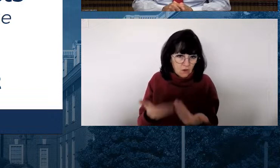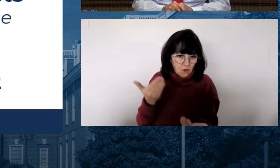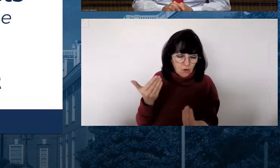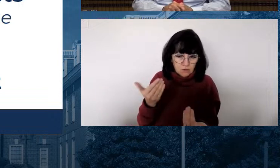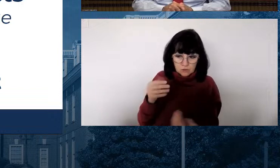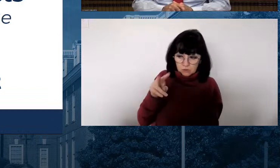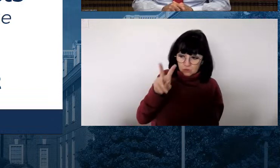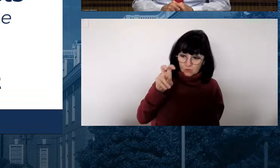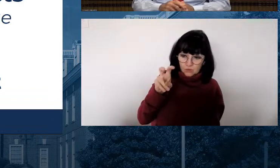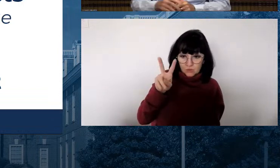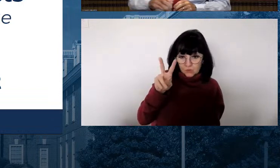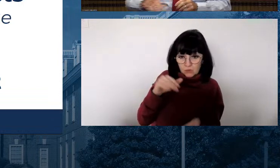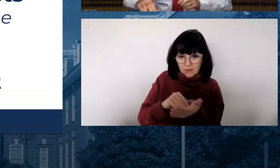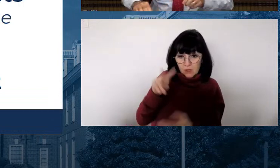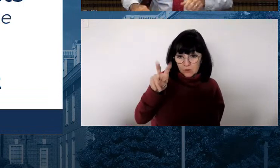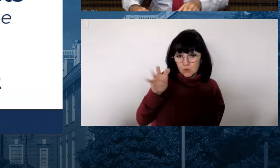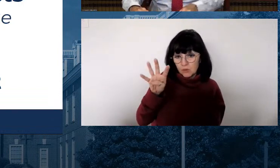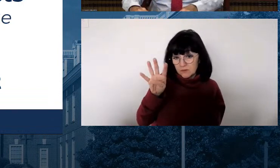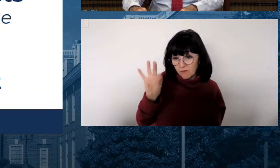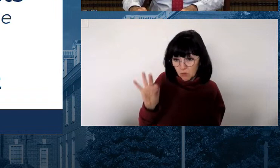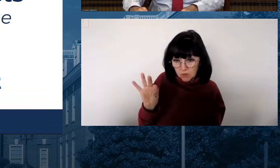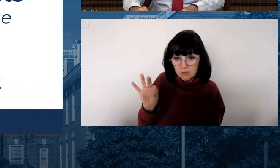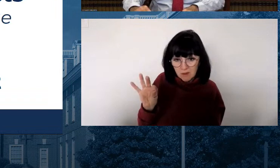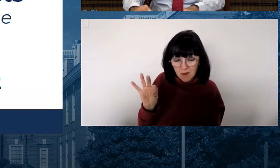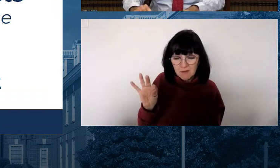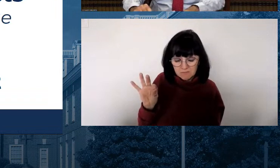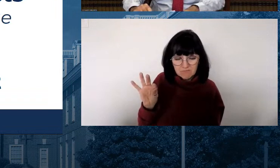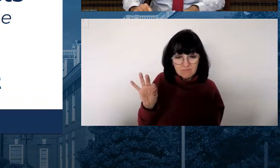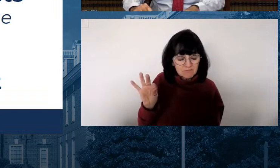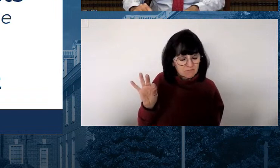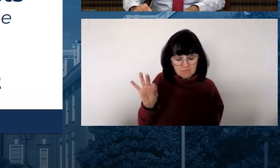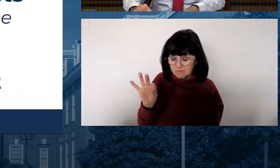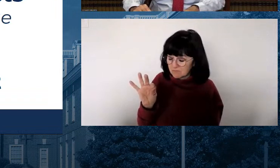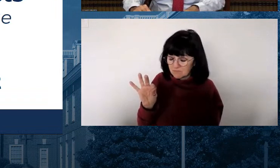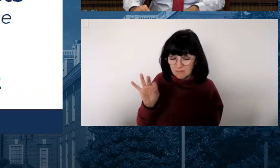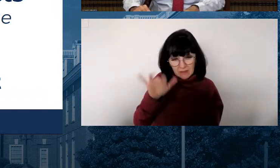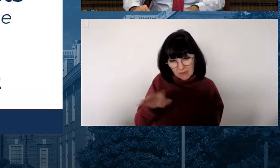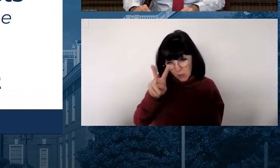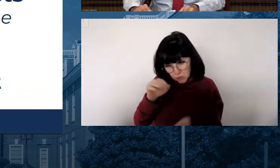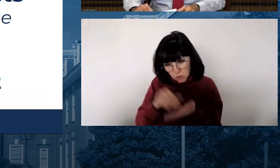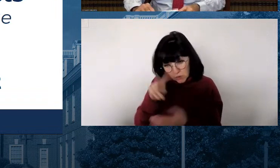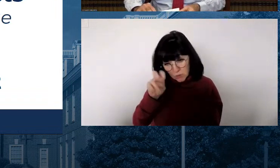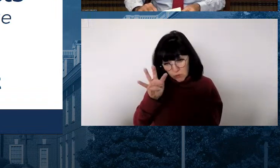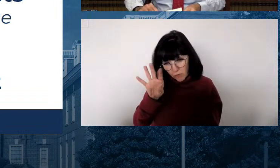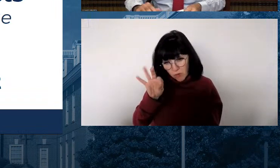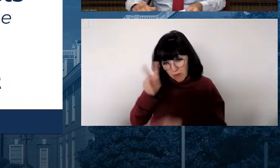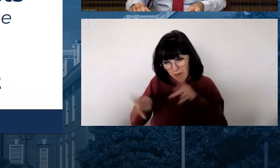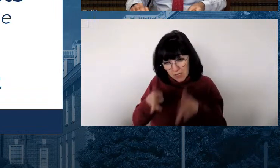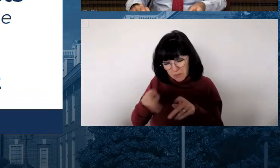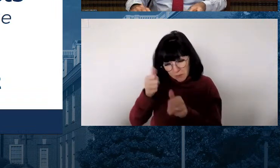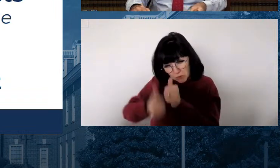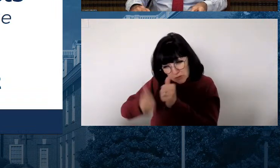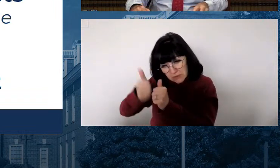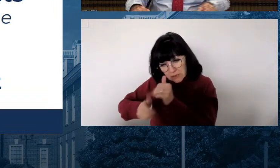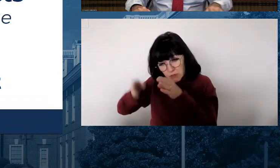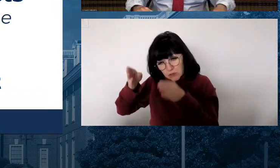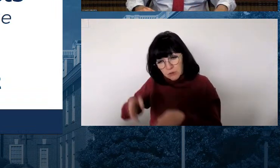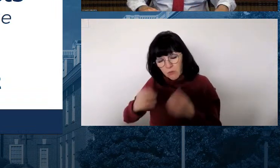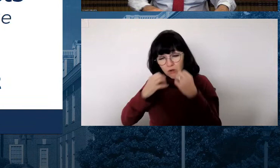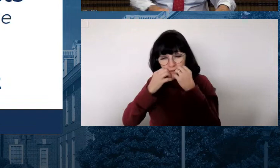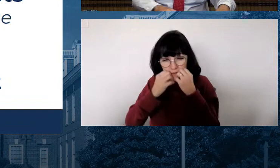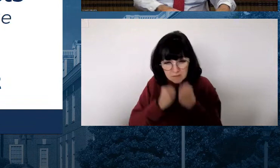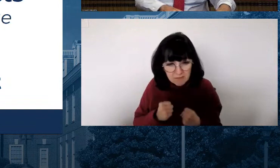2,249, everyone. A precious life, somebody's grandmother, somebody's coworker, somebody's mother or father,